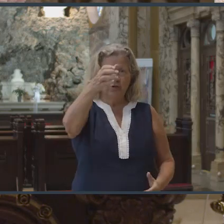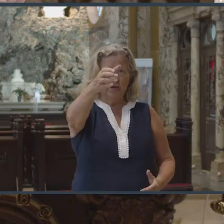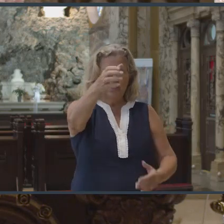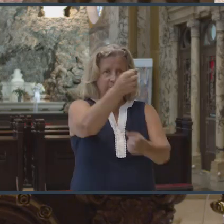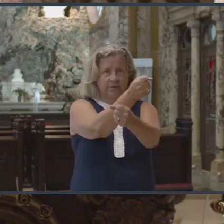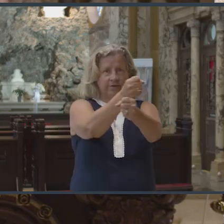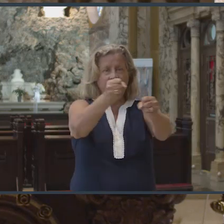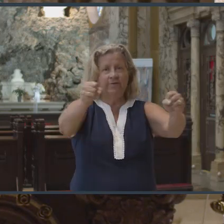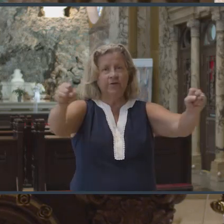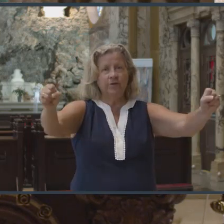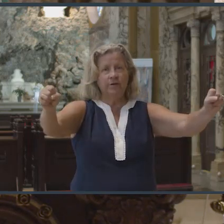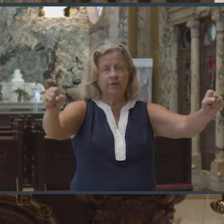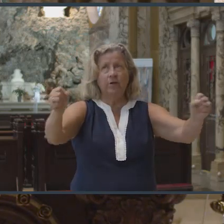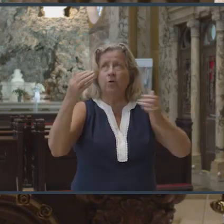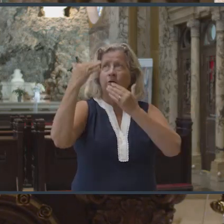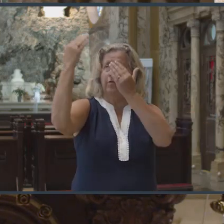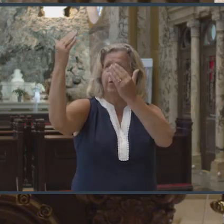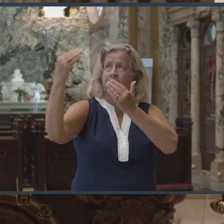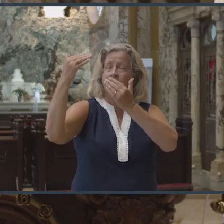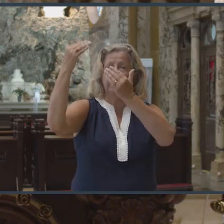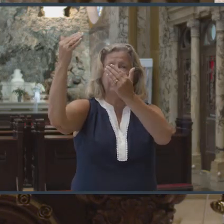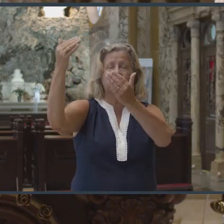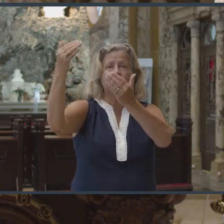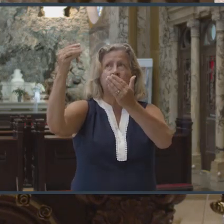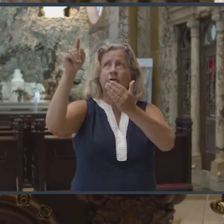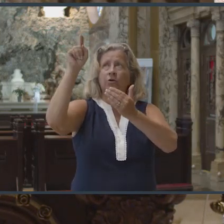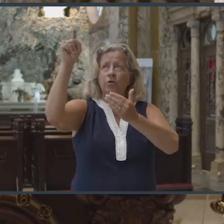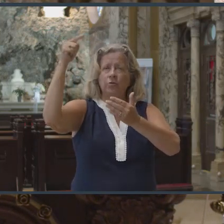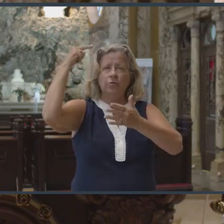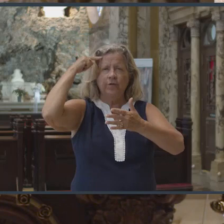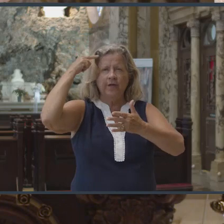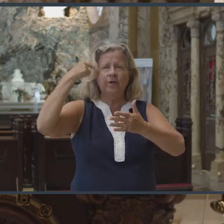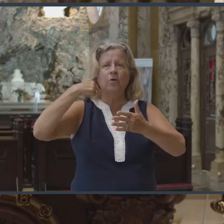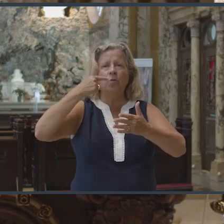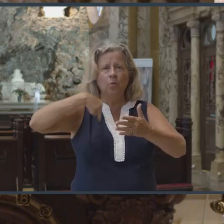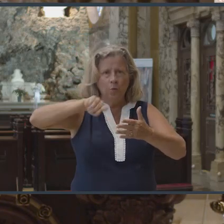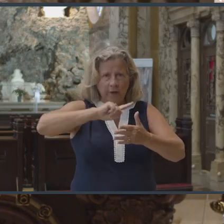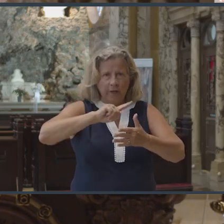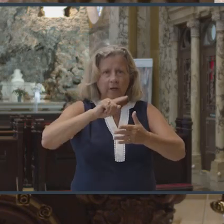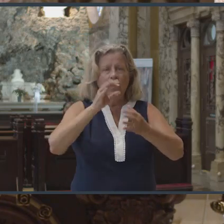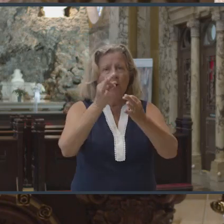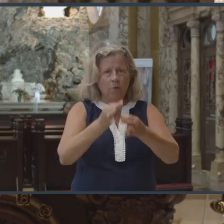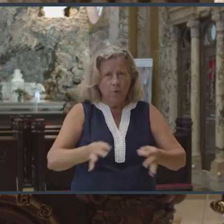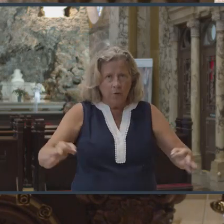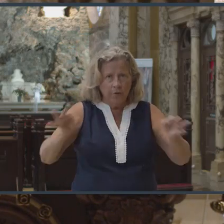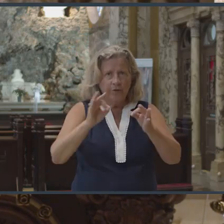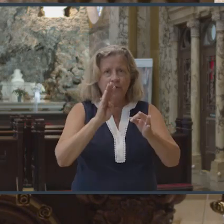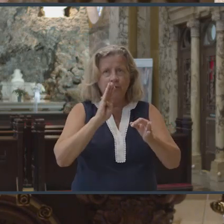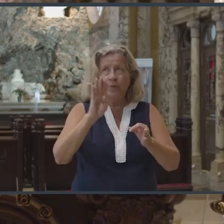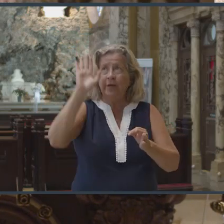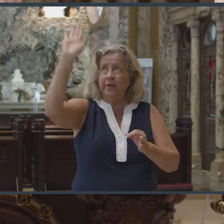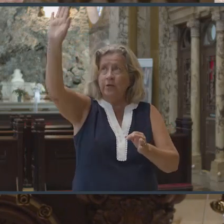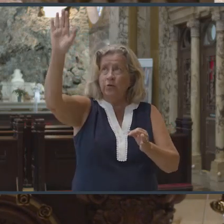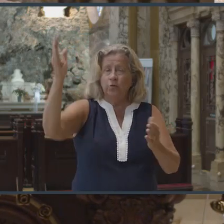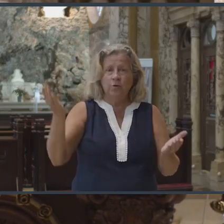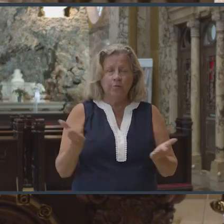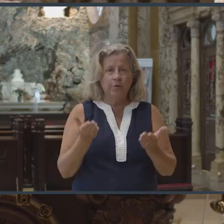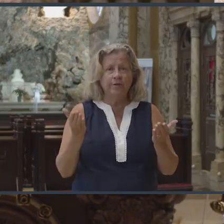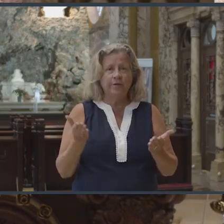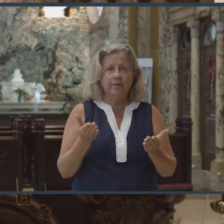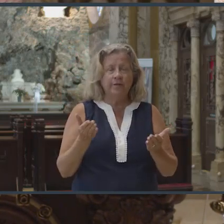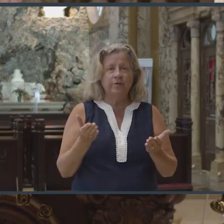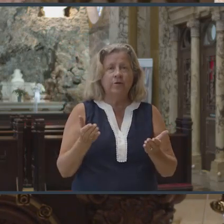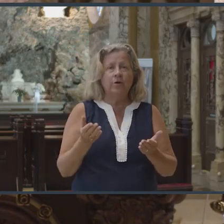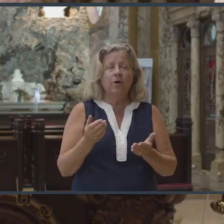salvation, giving thanks that you have held us worthy to be in your presence and minister to you. Humbly we pray